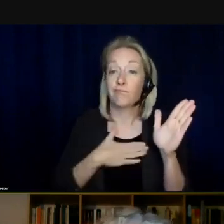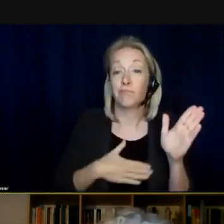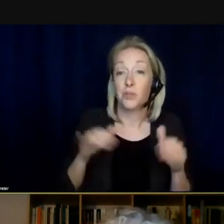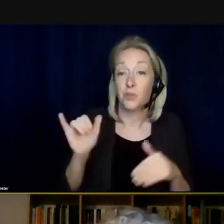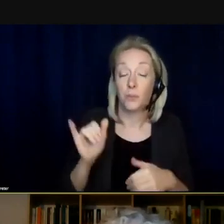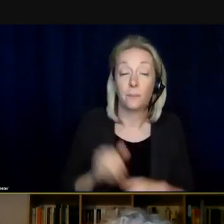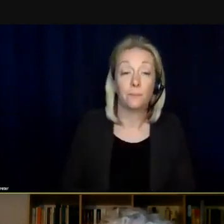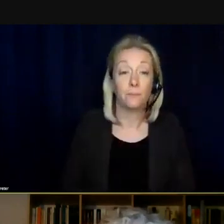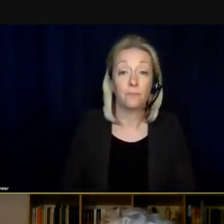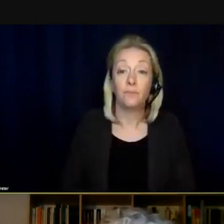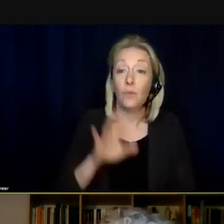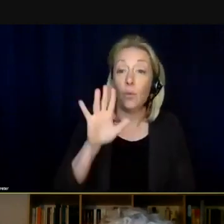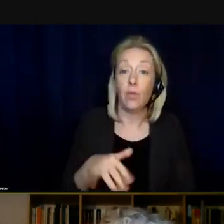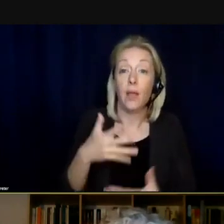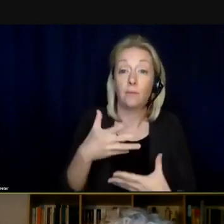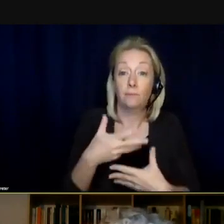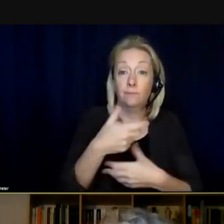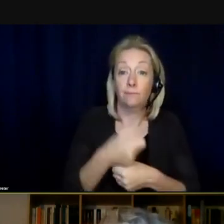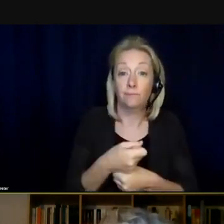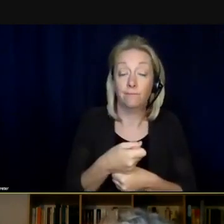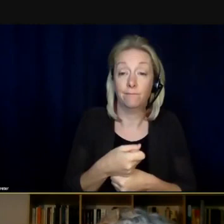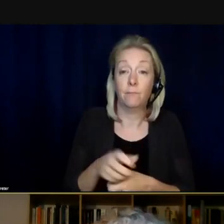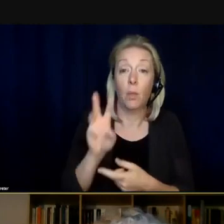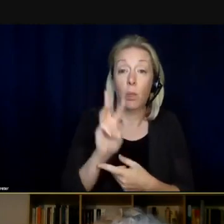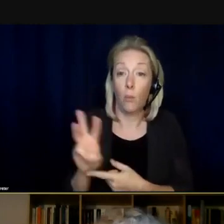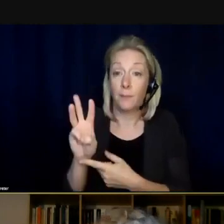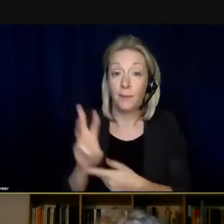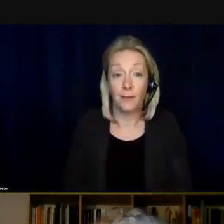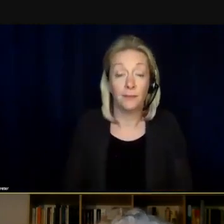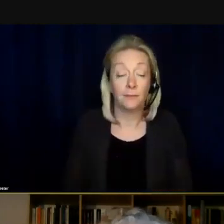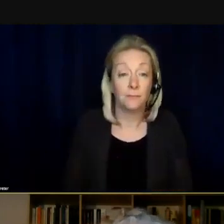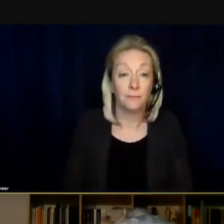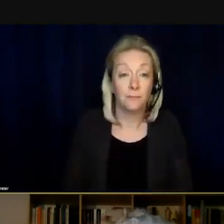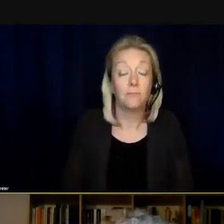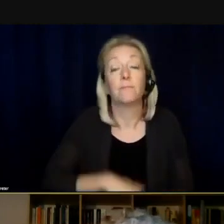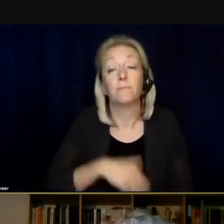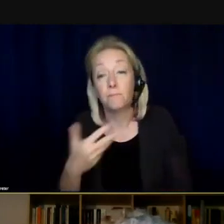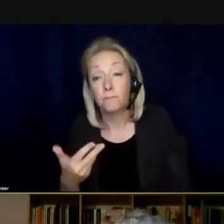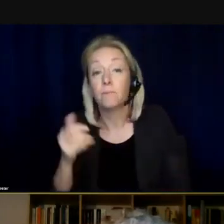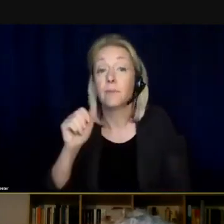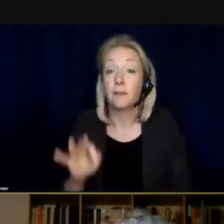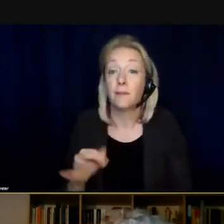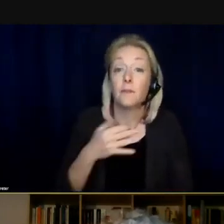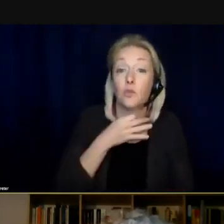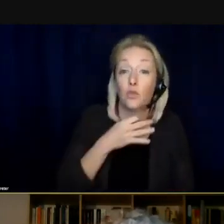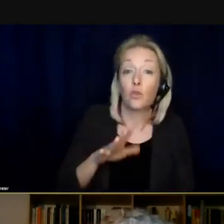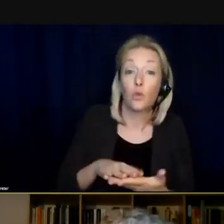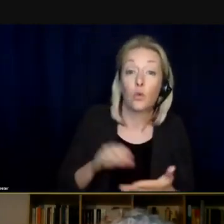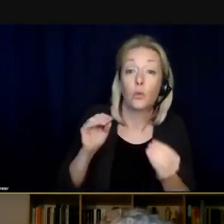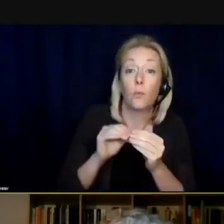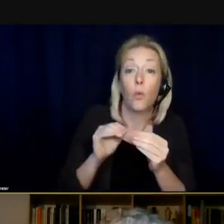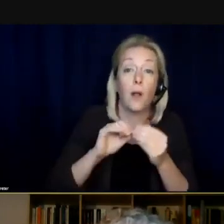So that is basically the website. If you want to find out about